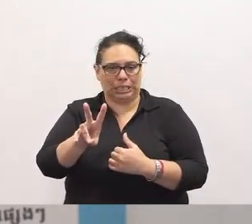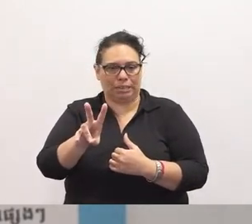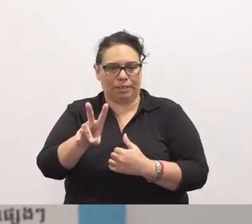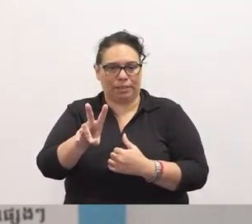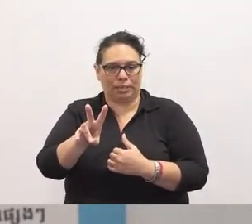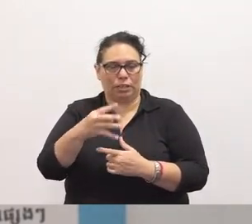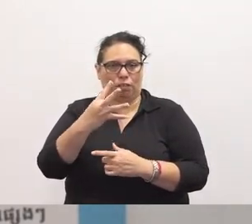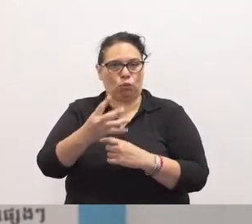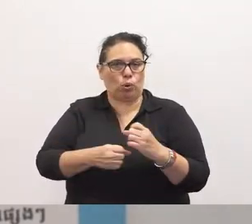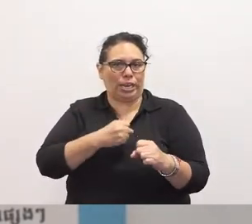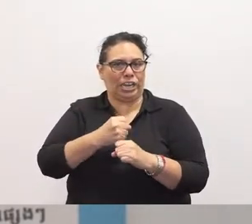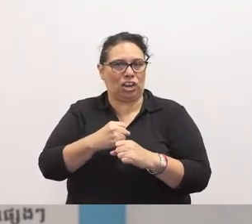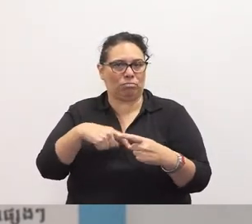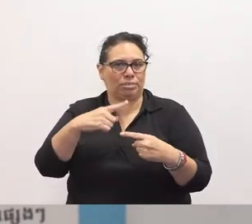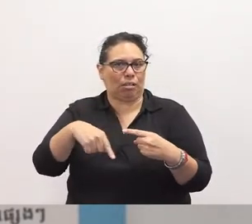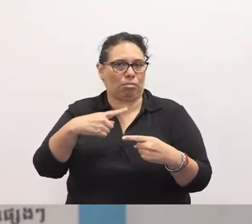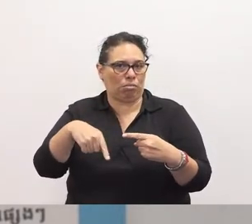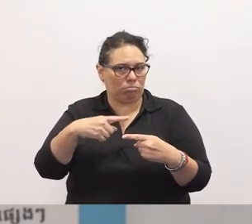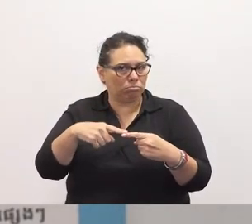the 4-year